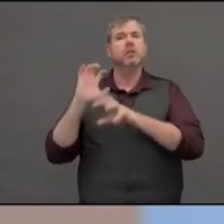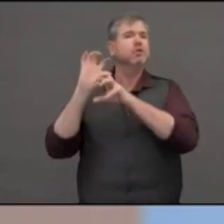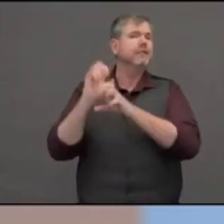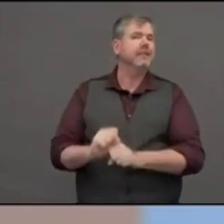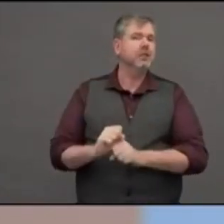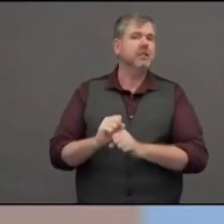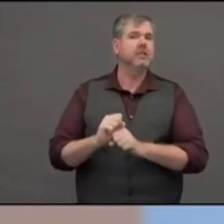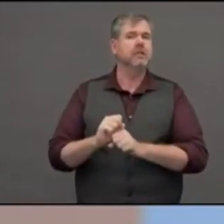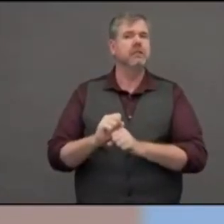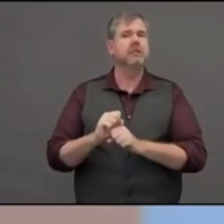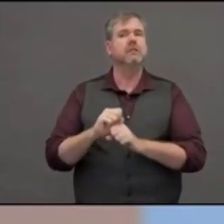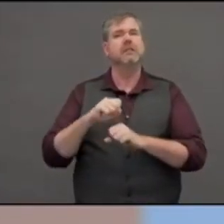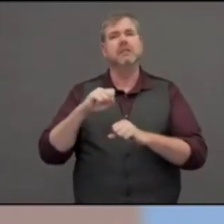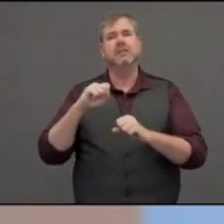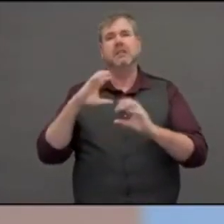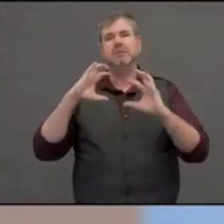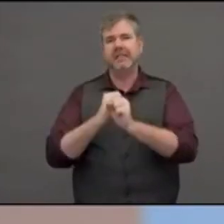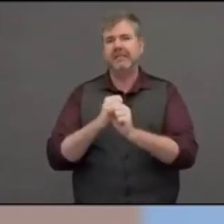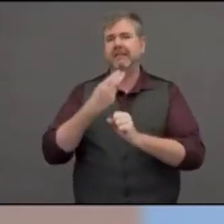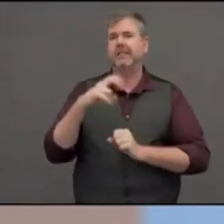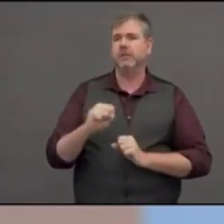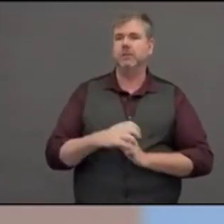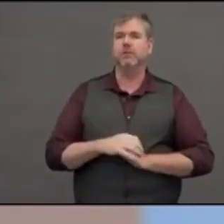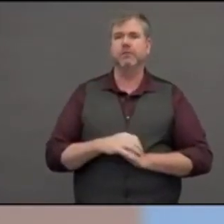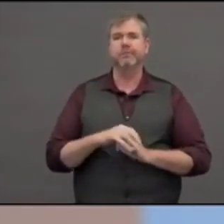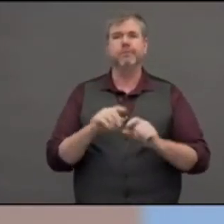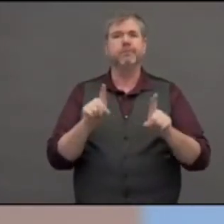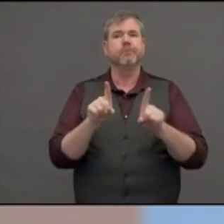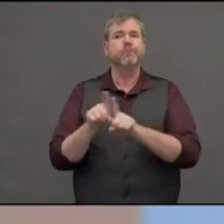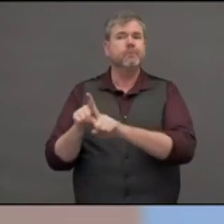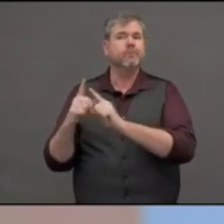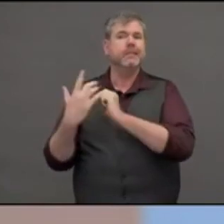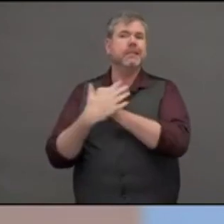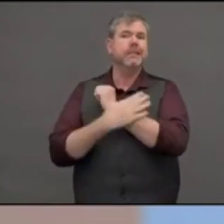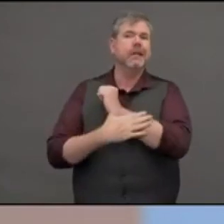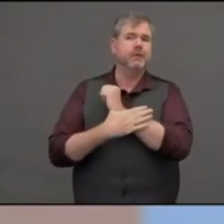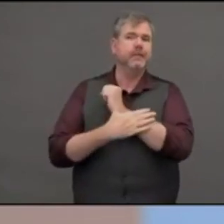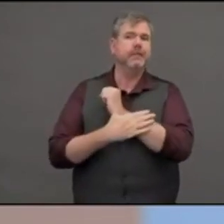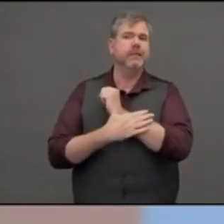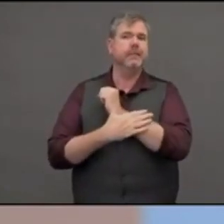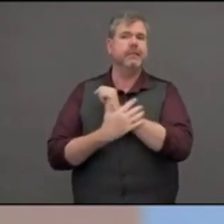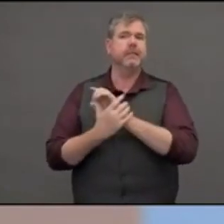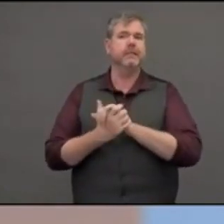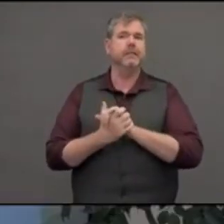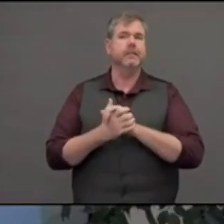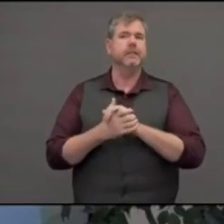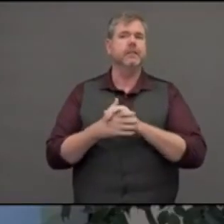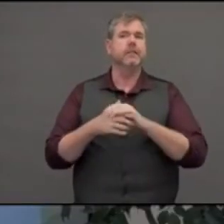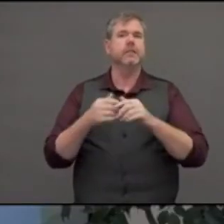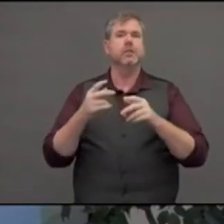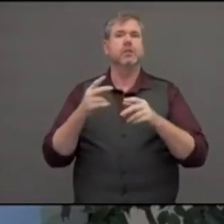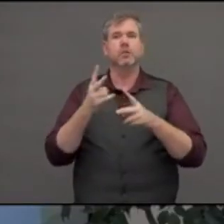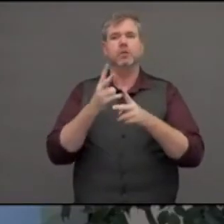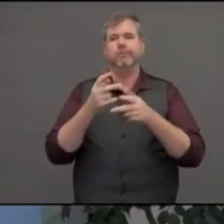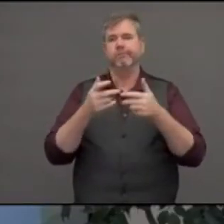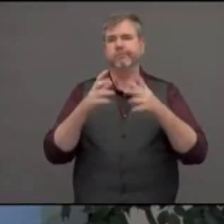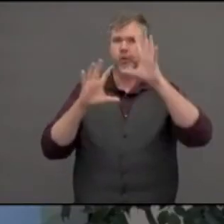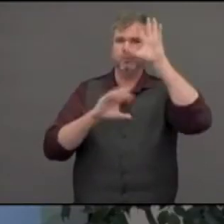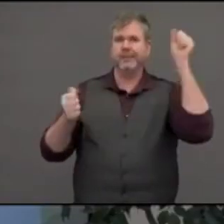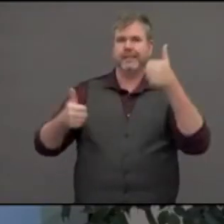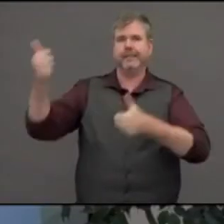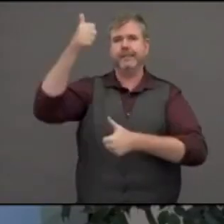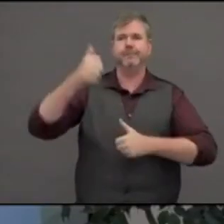at the County Office of Education, currently working under the direction of our county superintendent. Awesome. And we talked the other day,